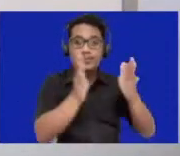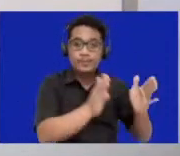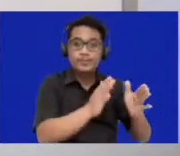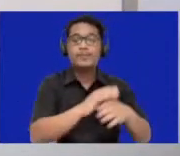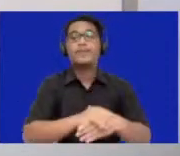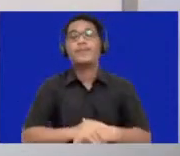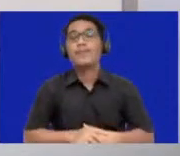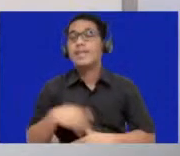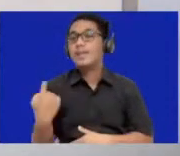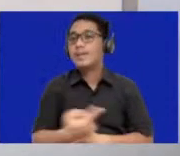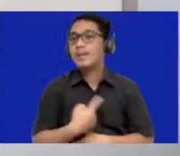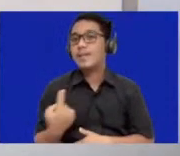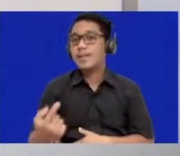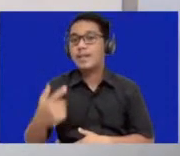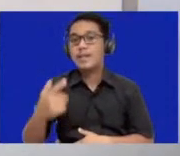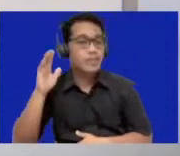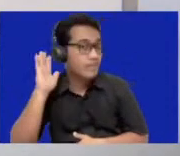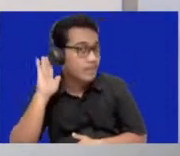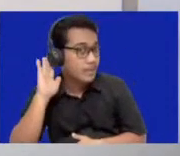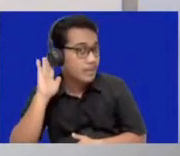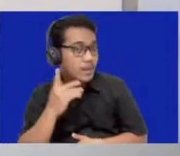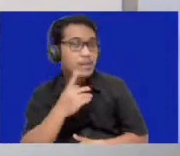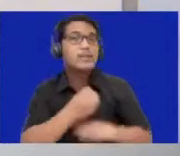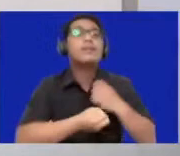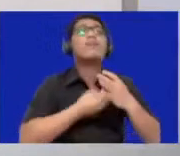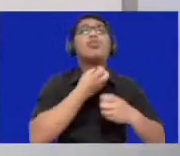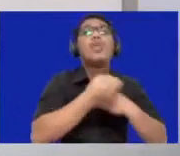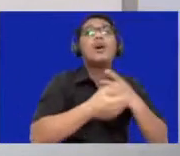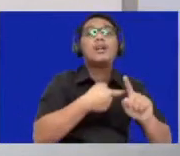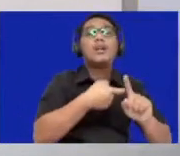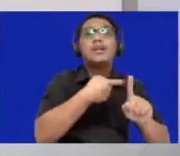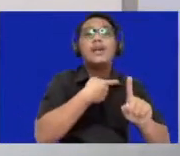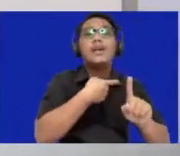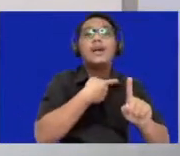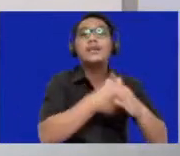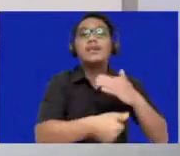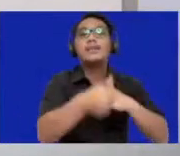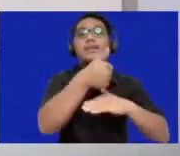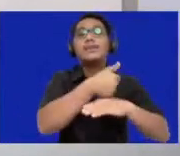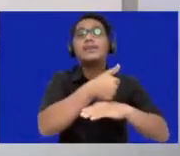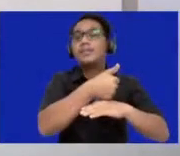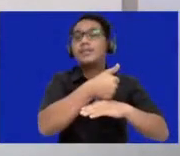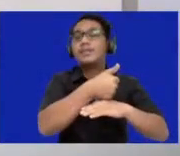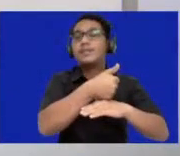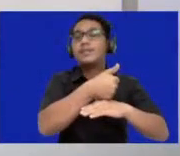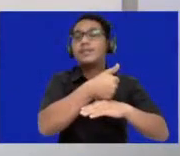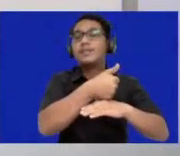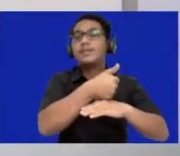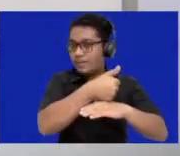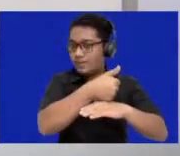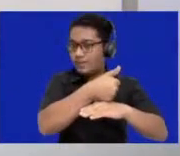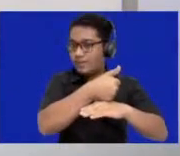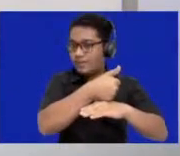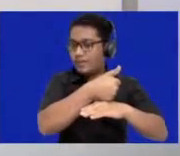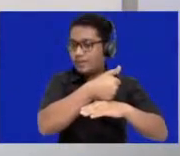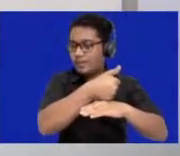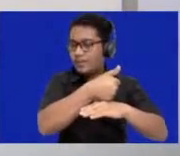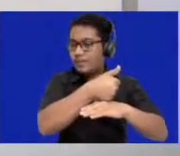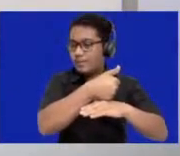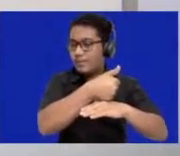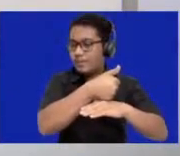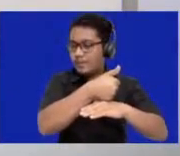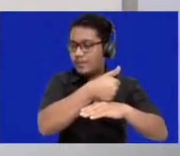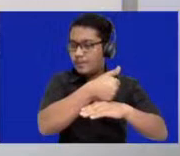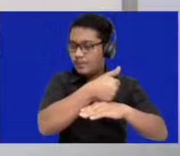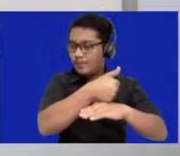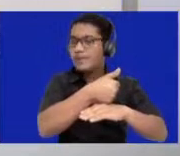to the remarks from the Director of Cyclone Preparedness Program and Deputy Secretary of the Ministry of Disaster Management and